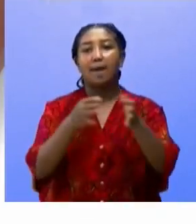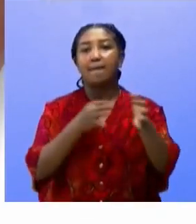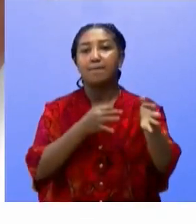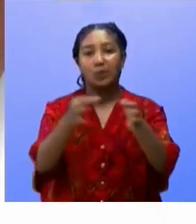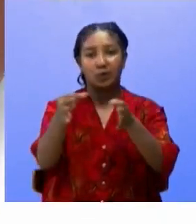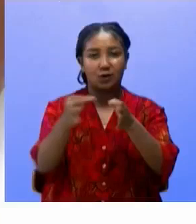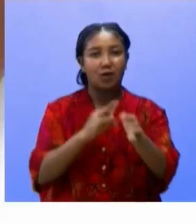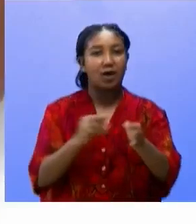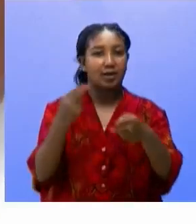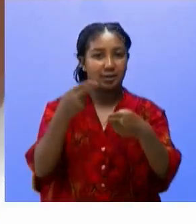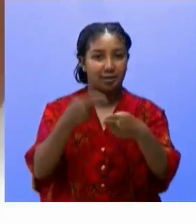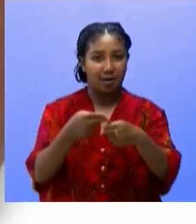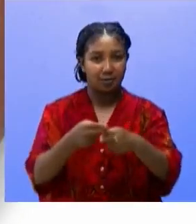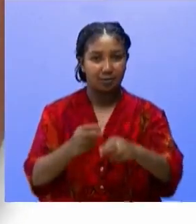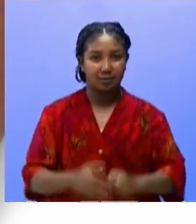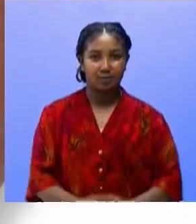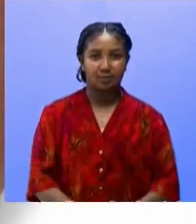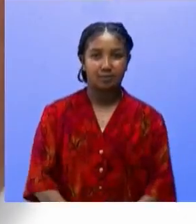a noun.